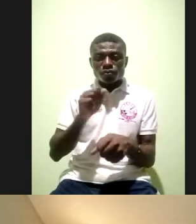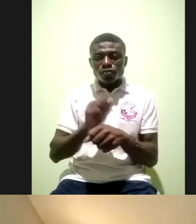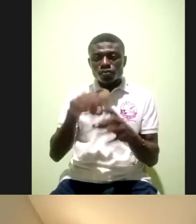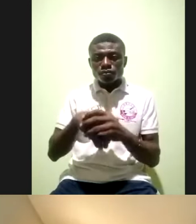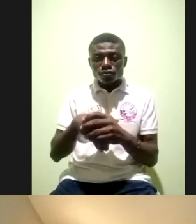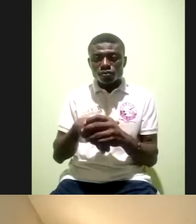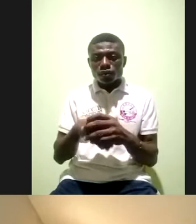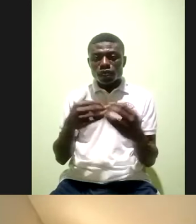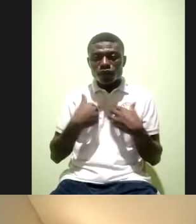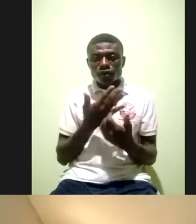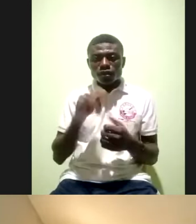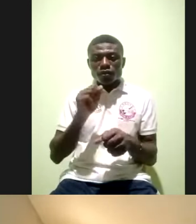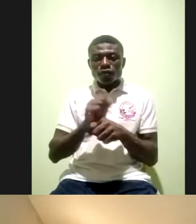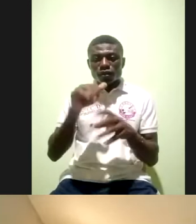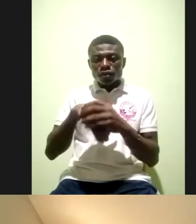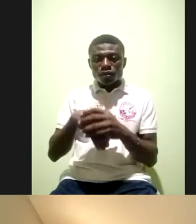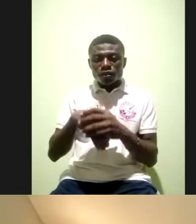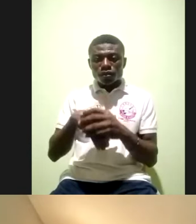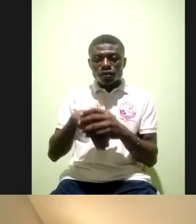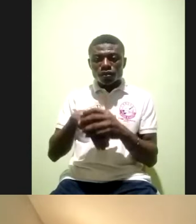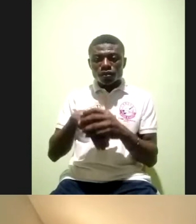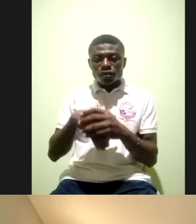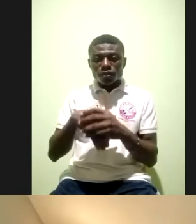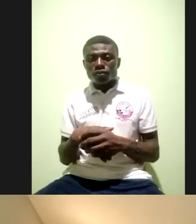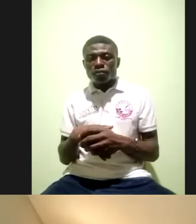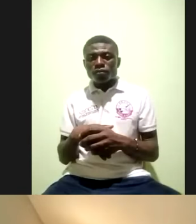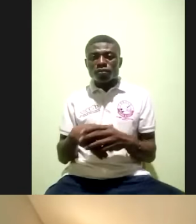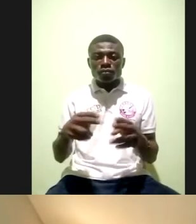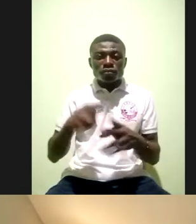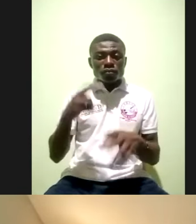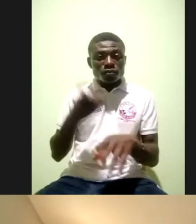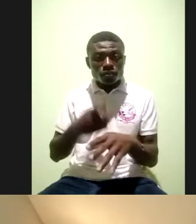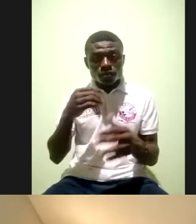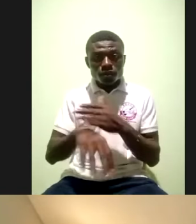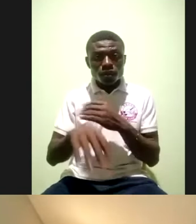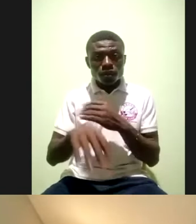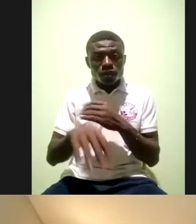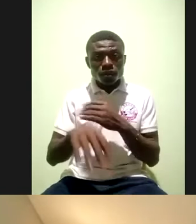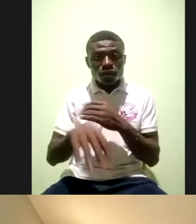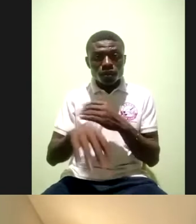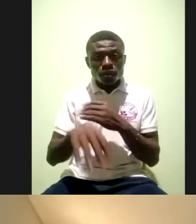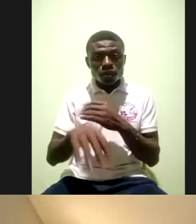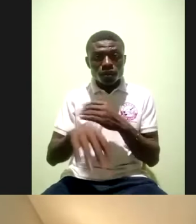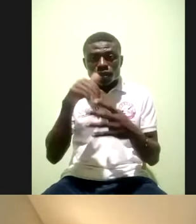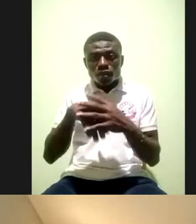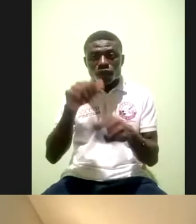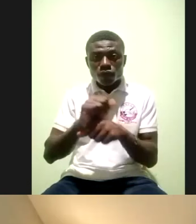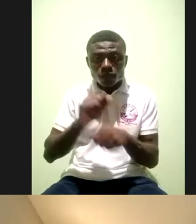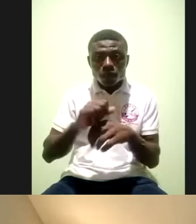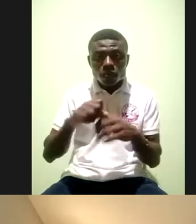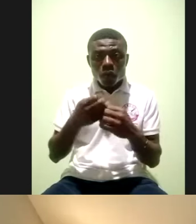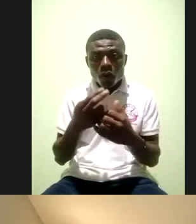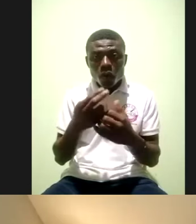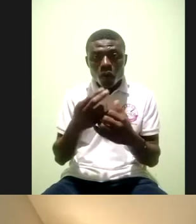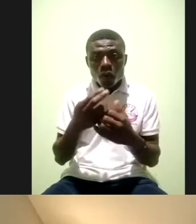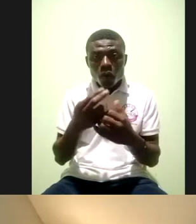can extend beyond the classroom. Difficulties expressing ourselves in the verbal format or